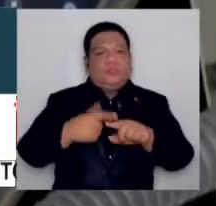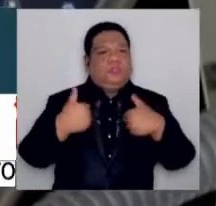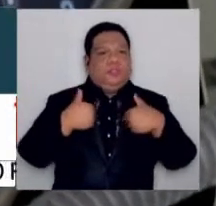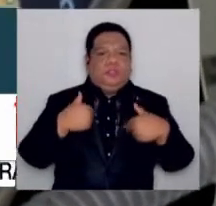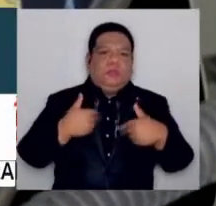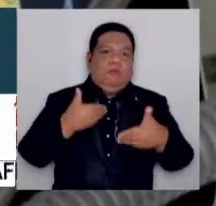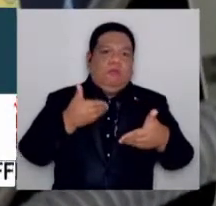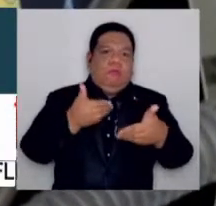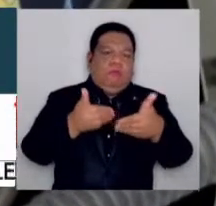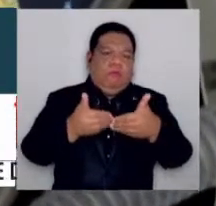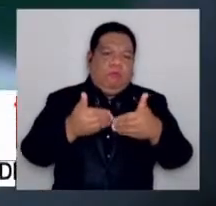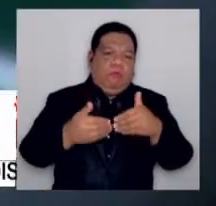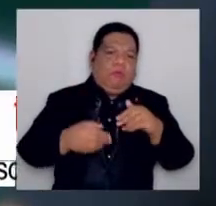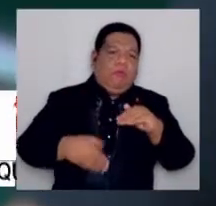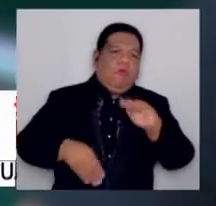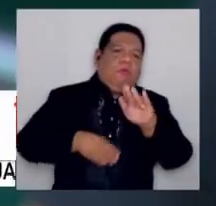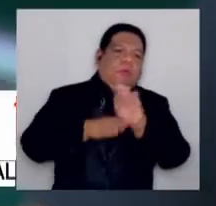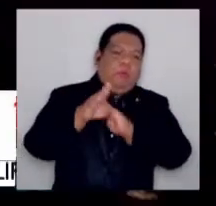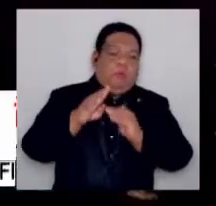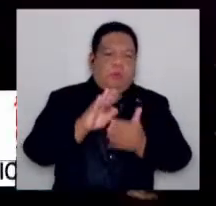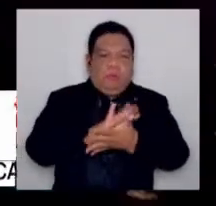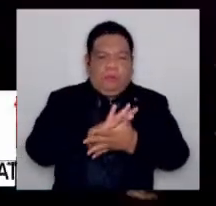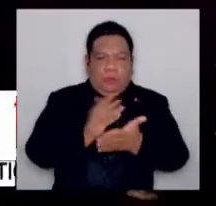of new cases.